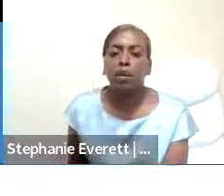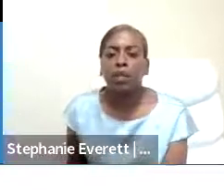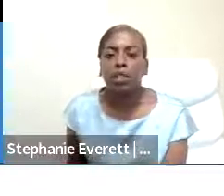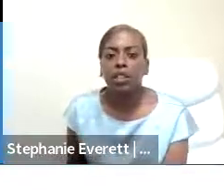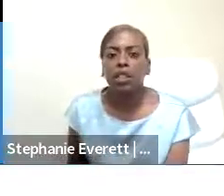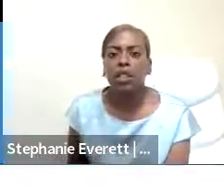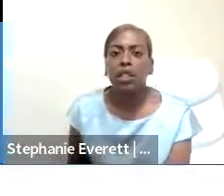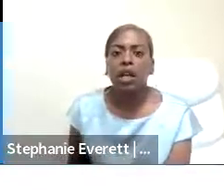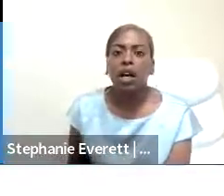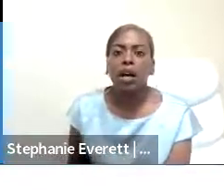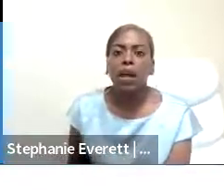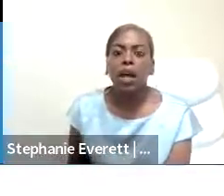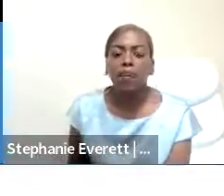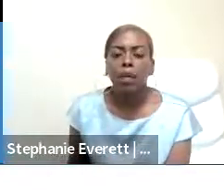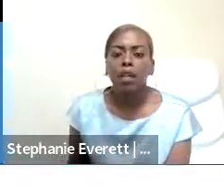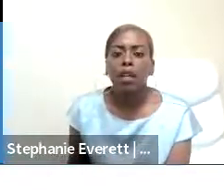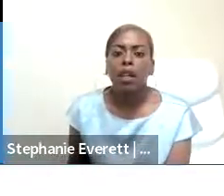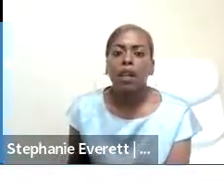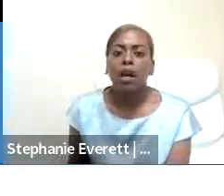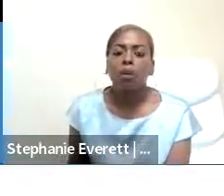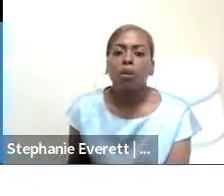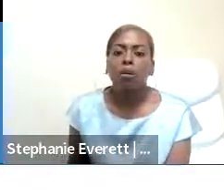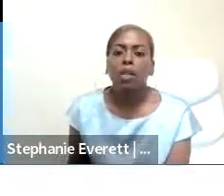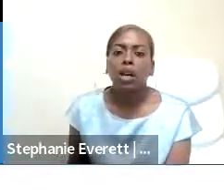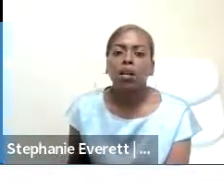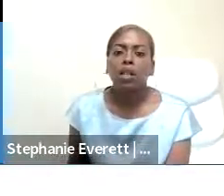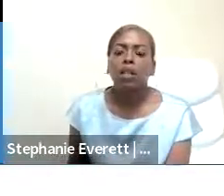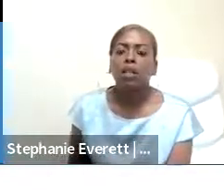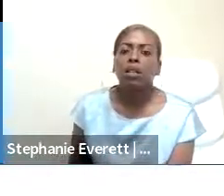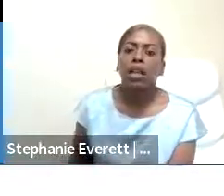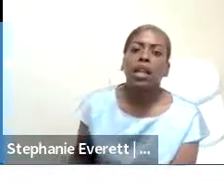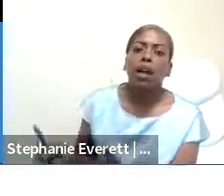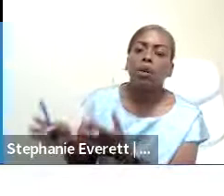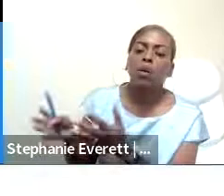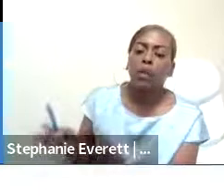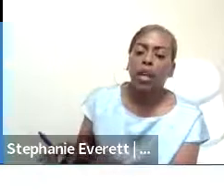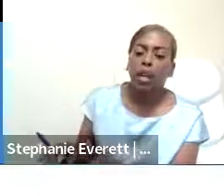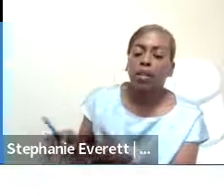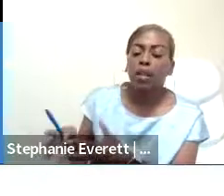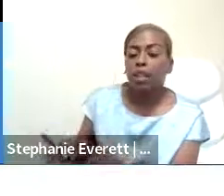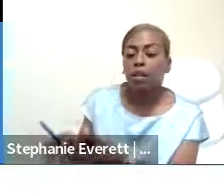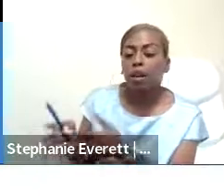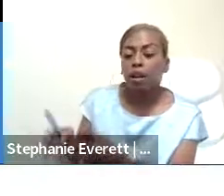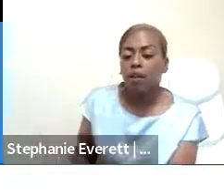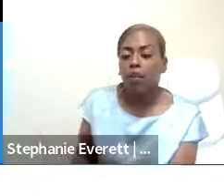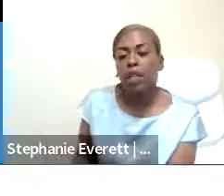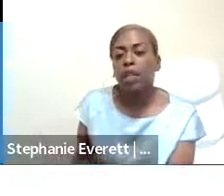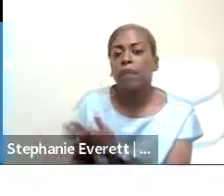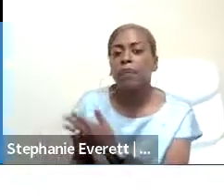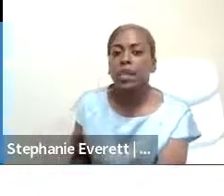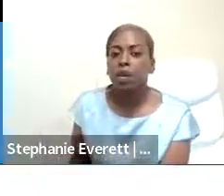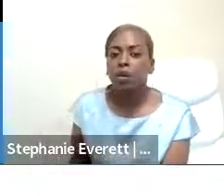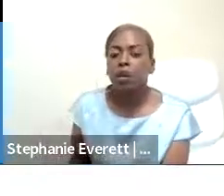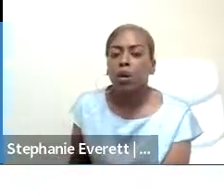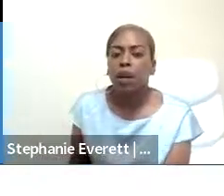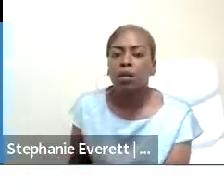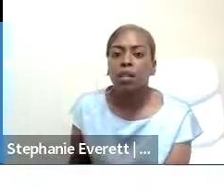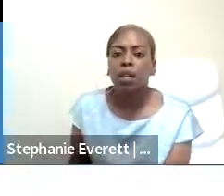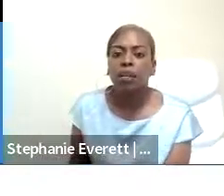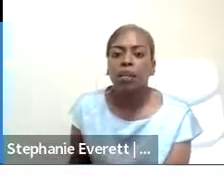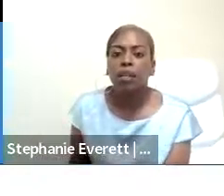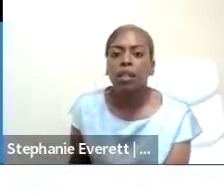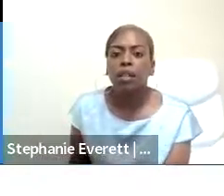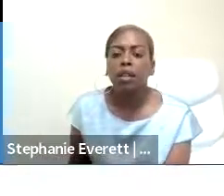interdepartmental collaboration happen that will not only look at how we look at the RFP that will go